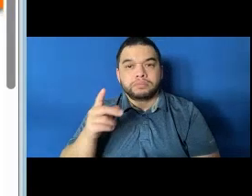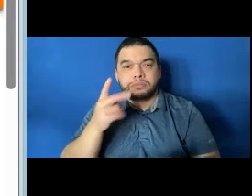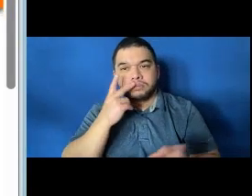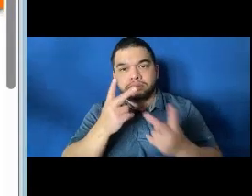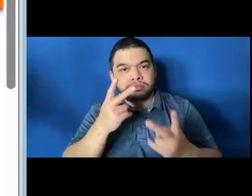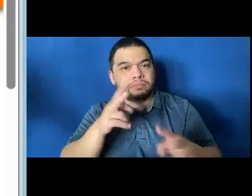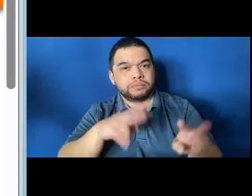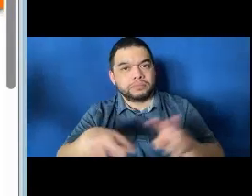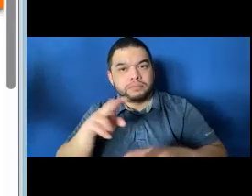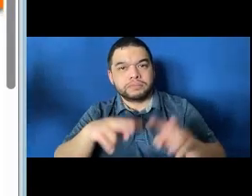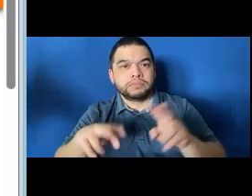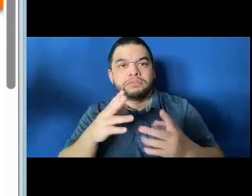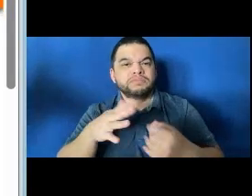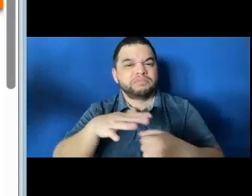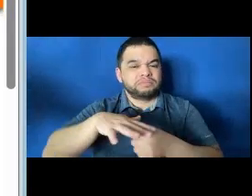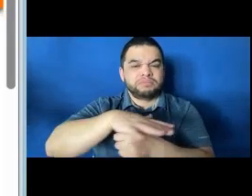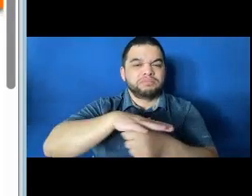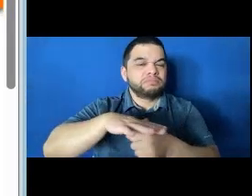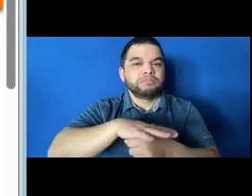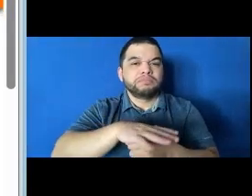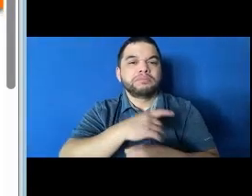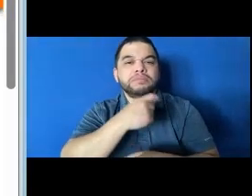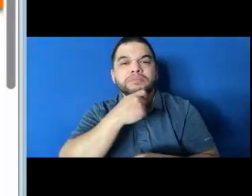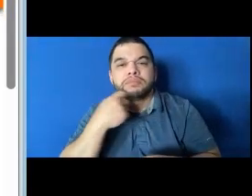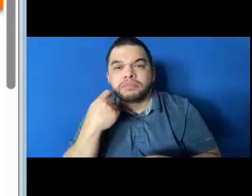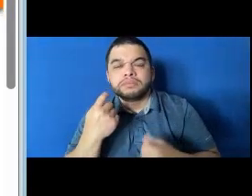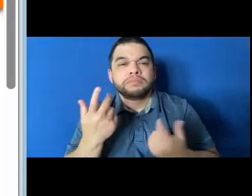it's a place where you can evaluate the